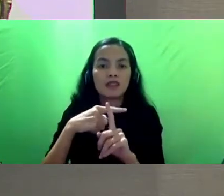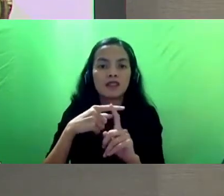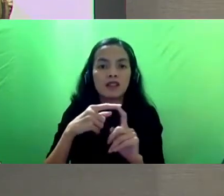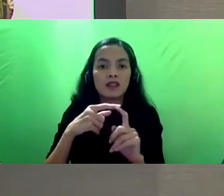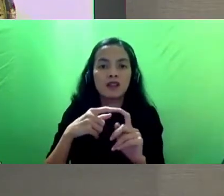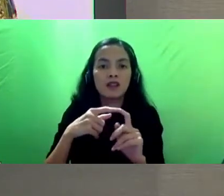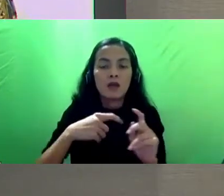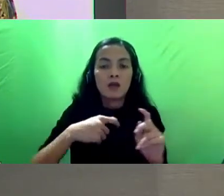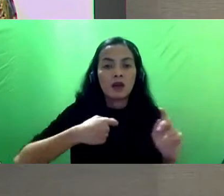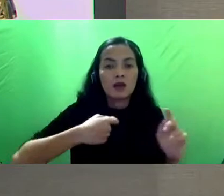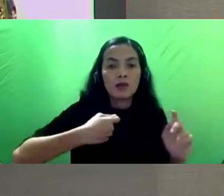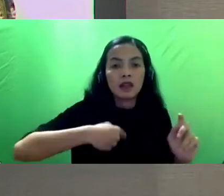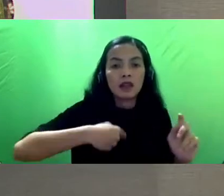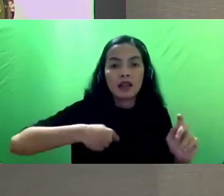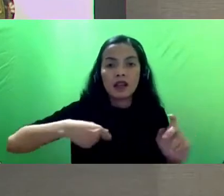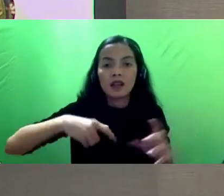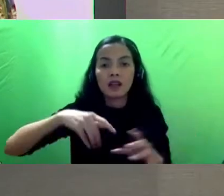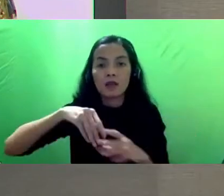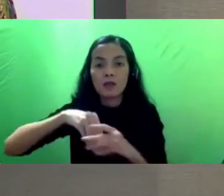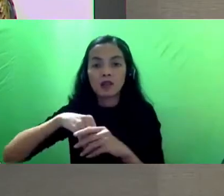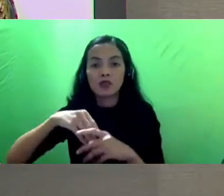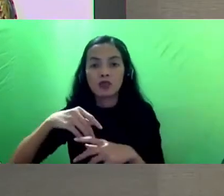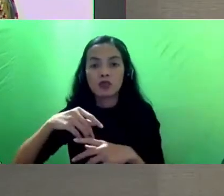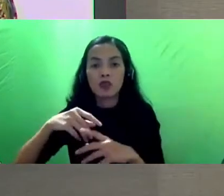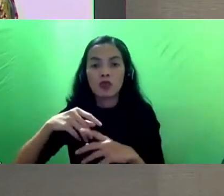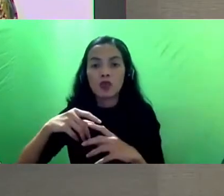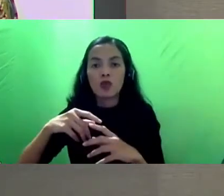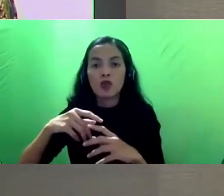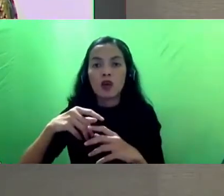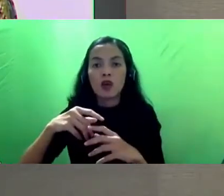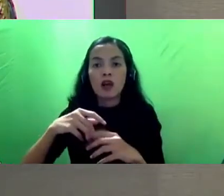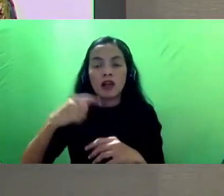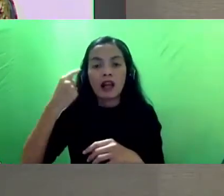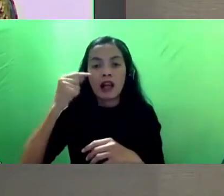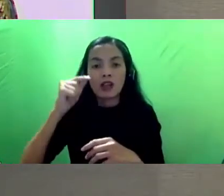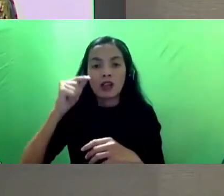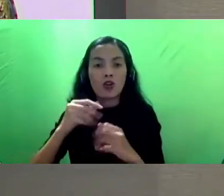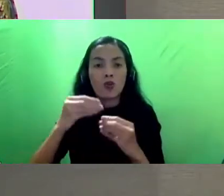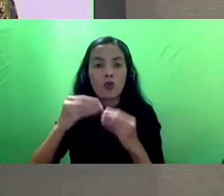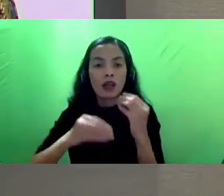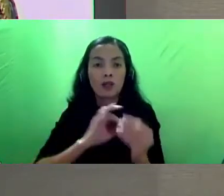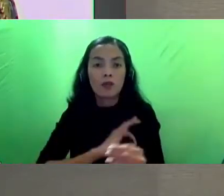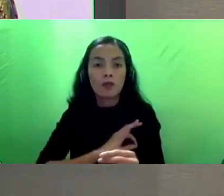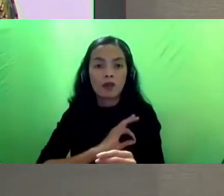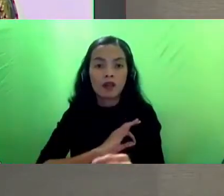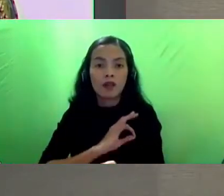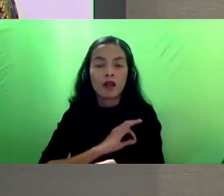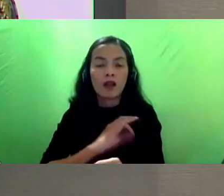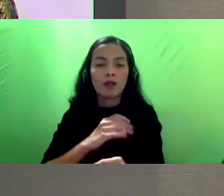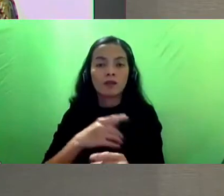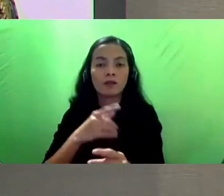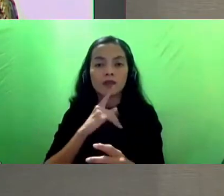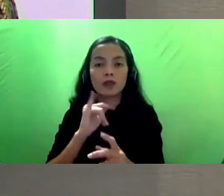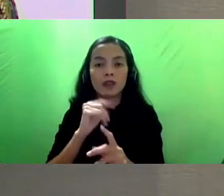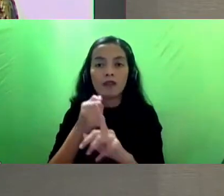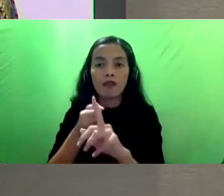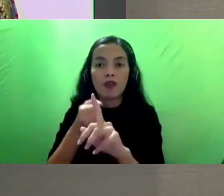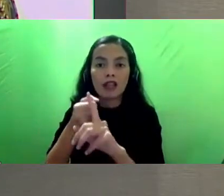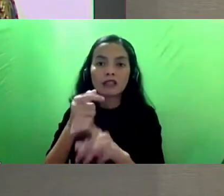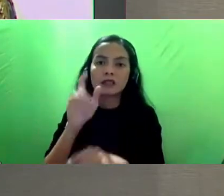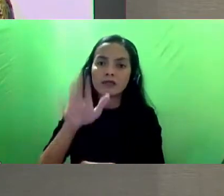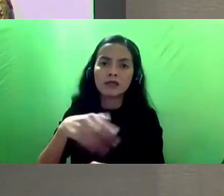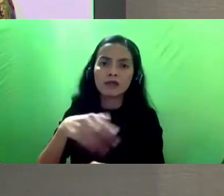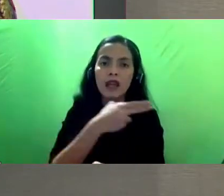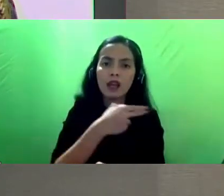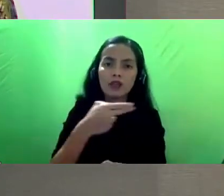in the office of the Vice President, has been trying to advocate better that Indonesia also, not just because of the pandemic, but